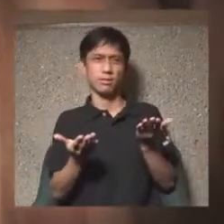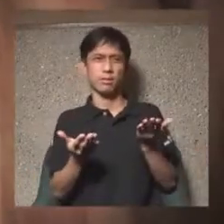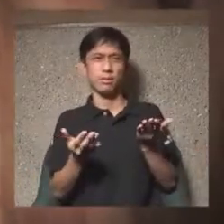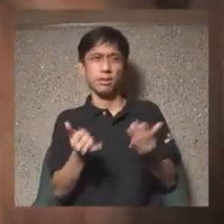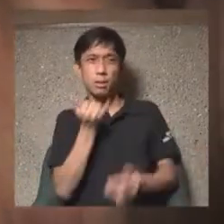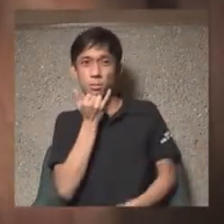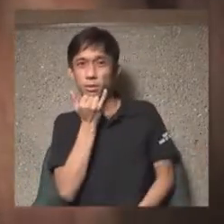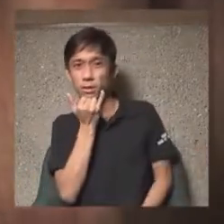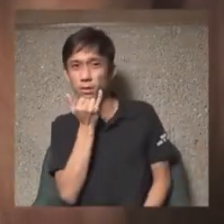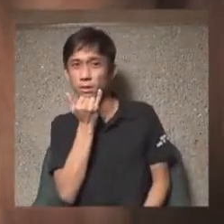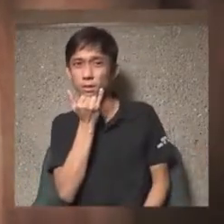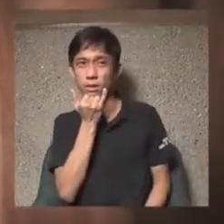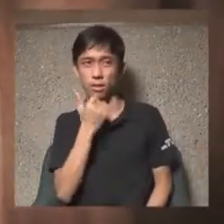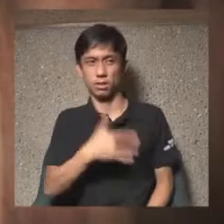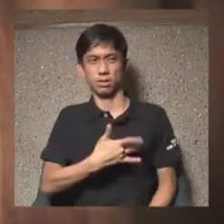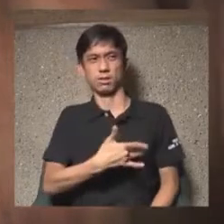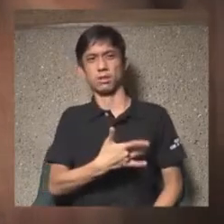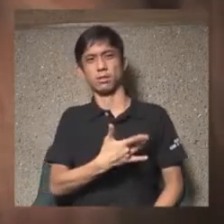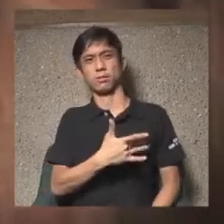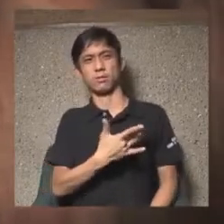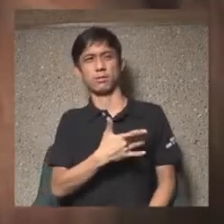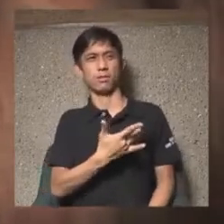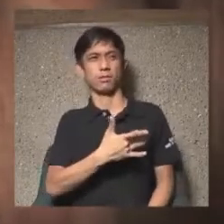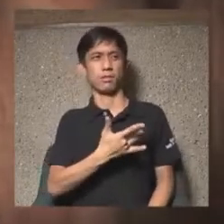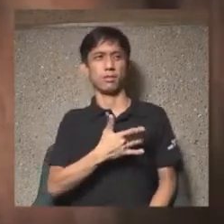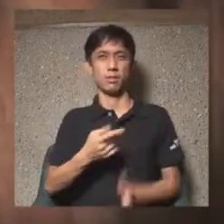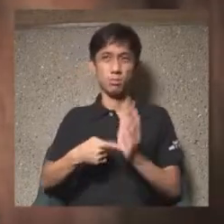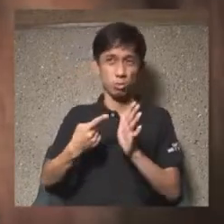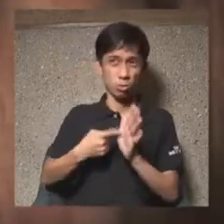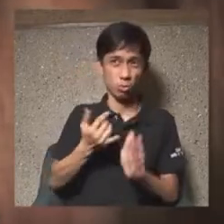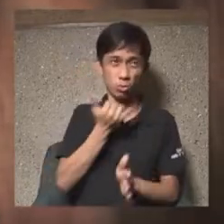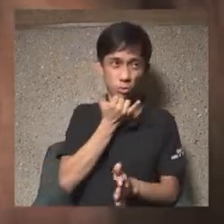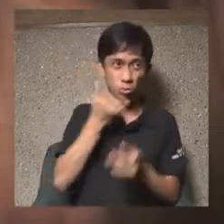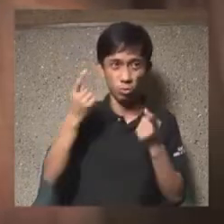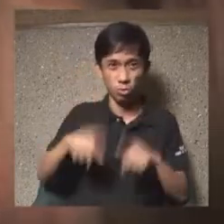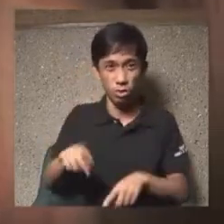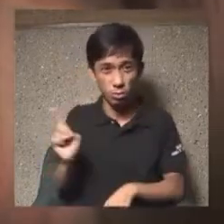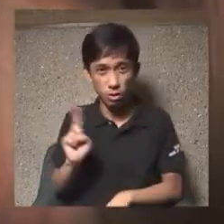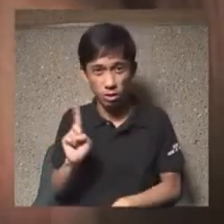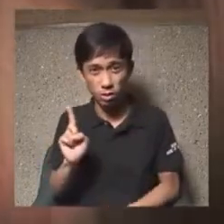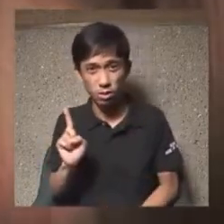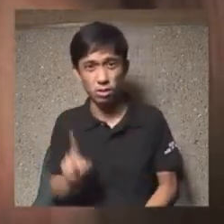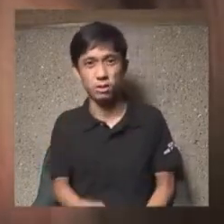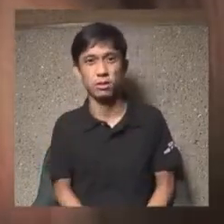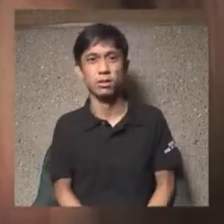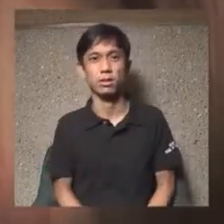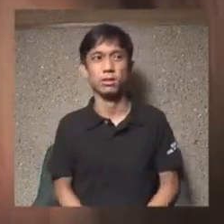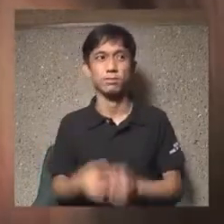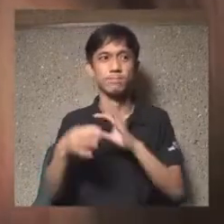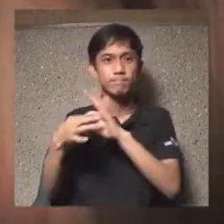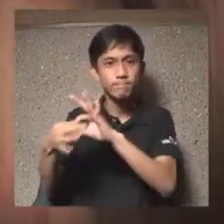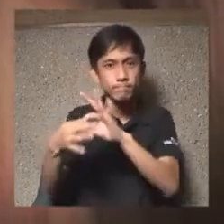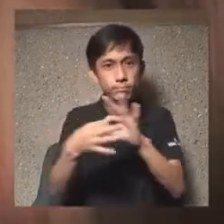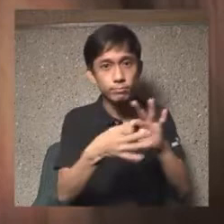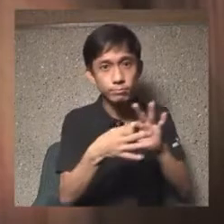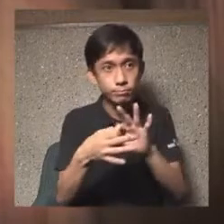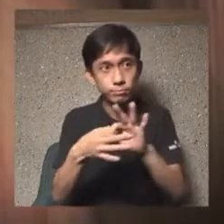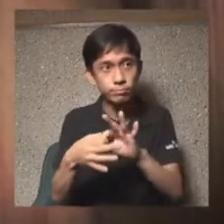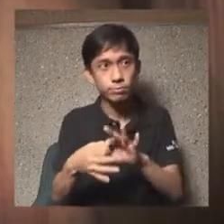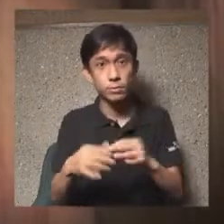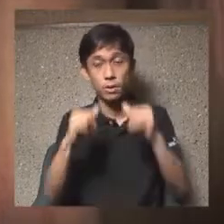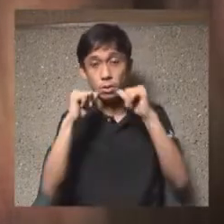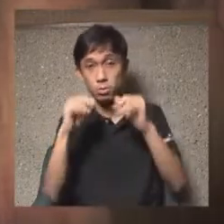wrong happened along the way. And sometimes blessings becomes